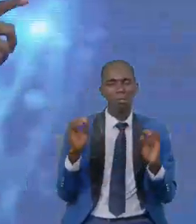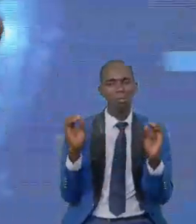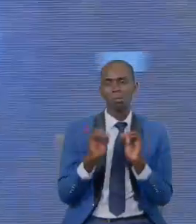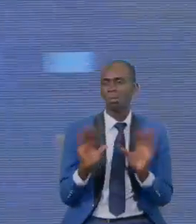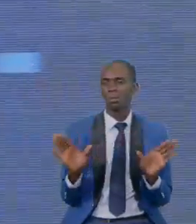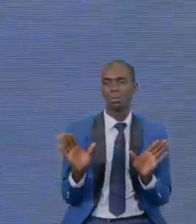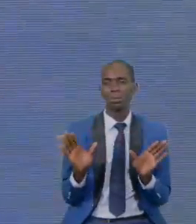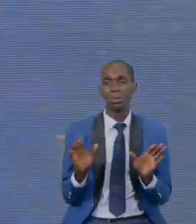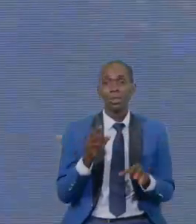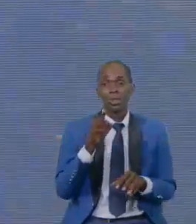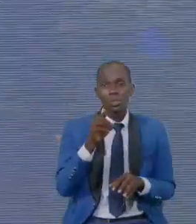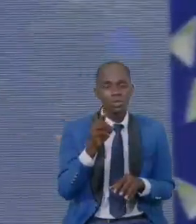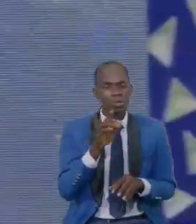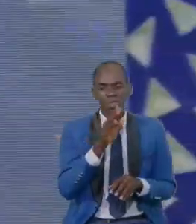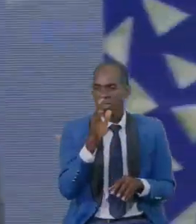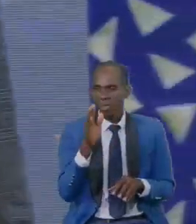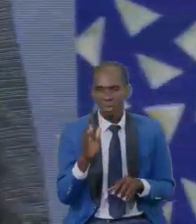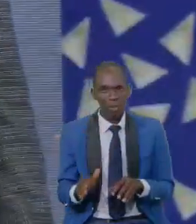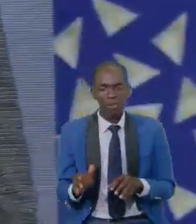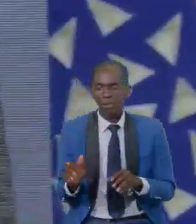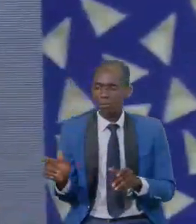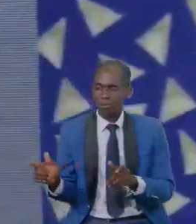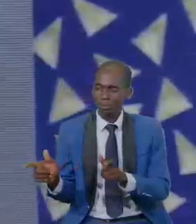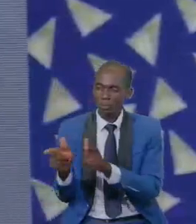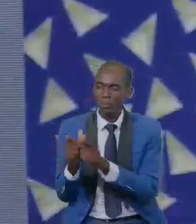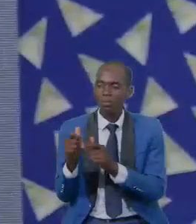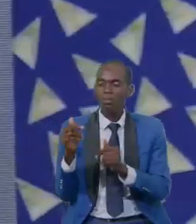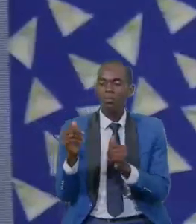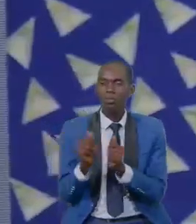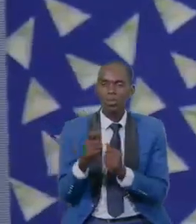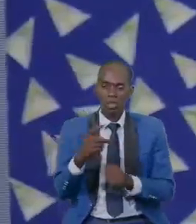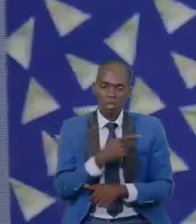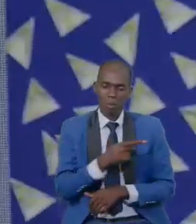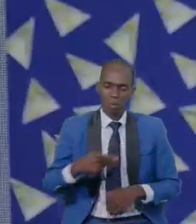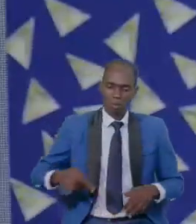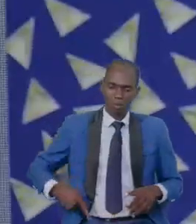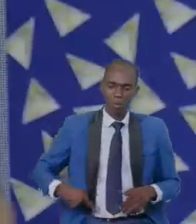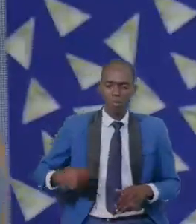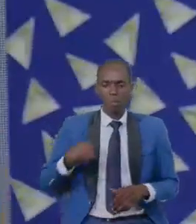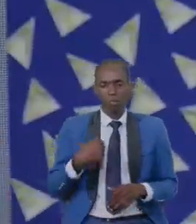You didn't get to the prince, the one we're talking about.